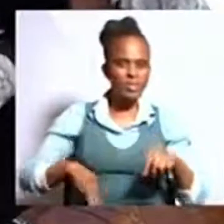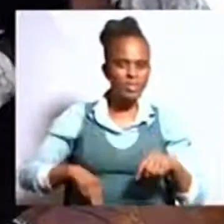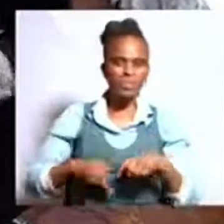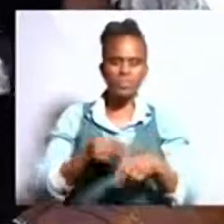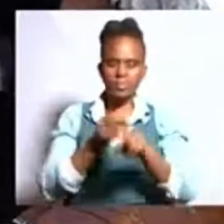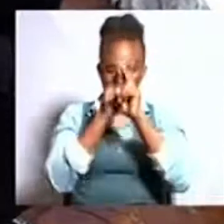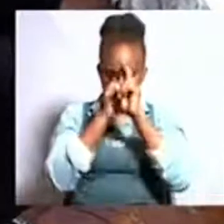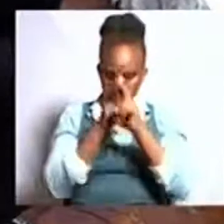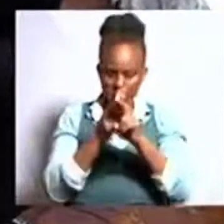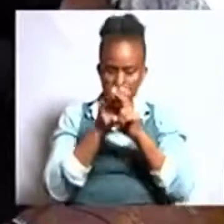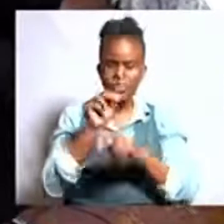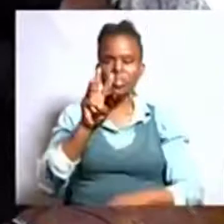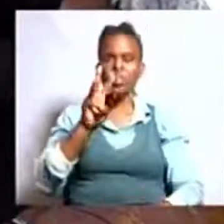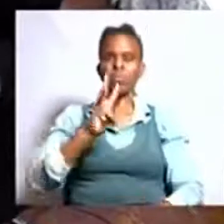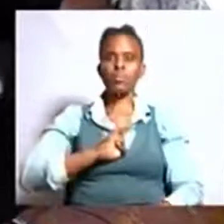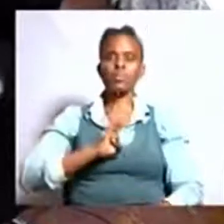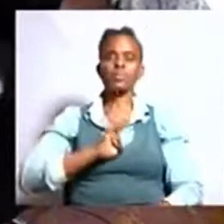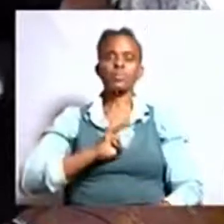Honorable Mnyima.